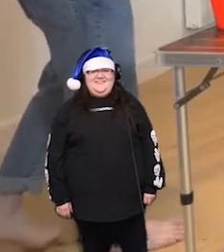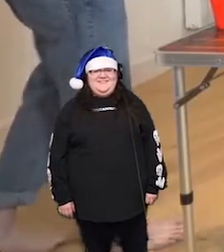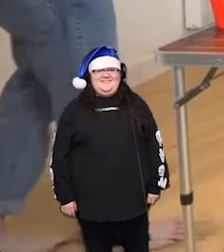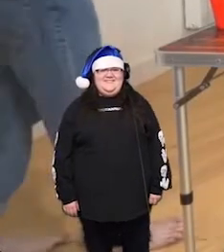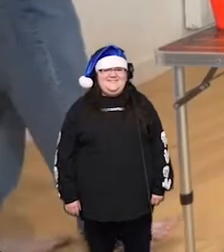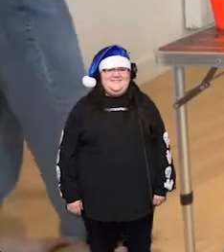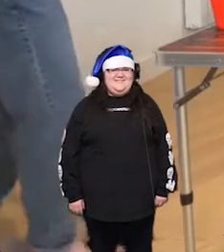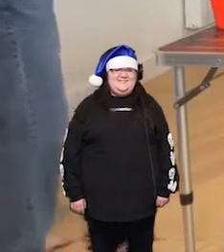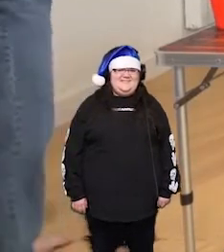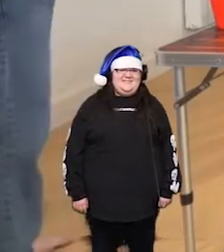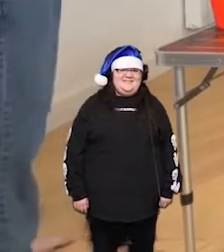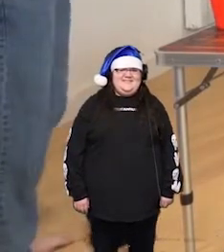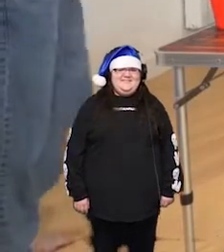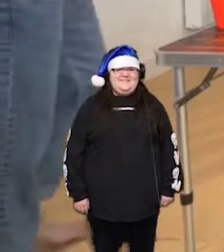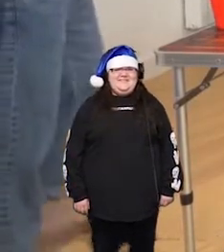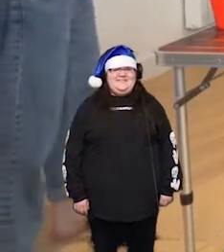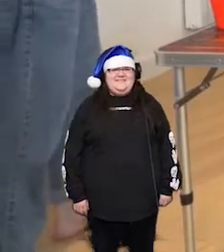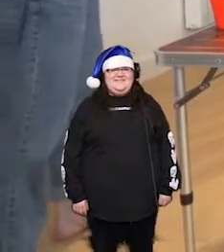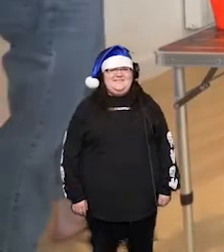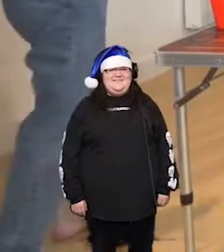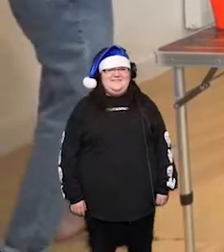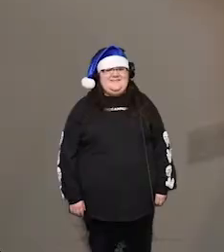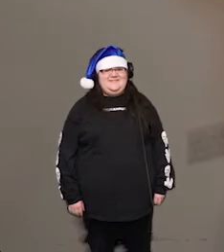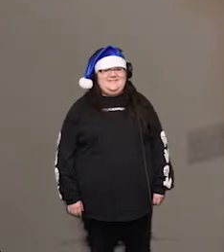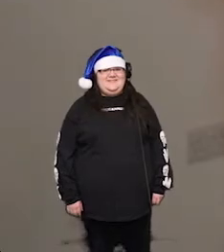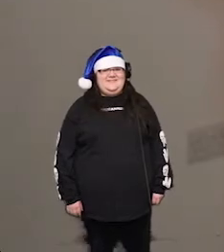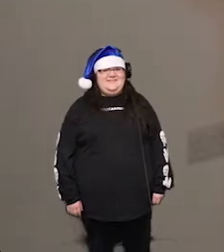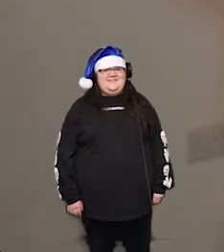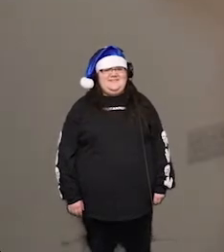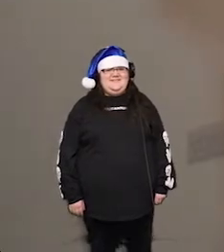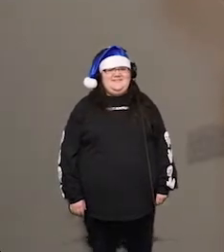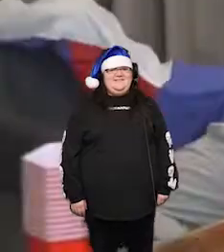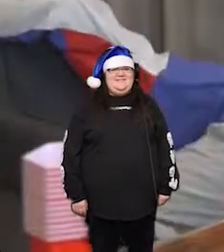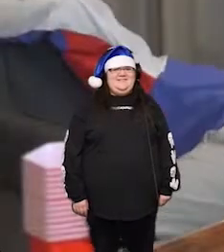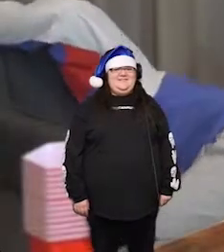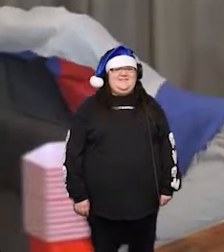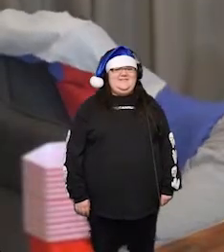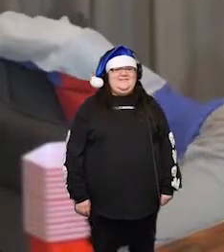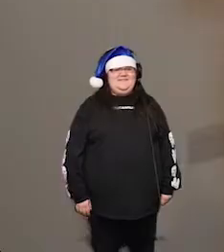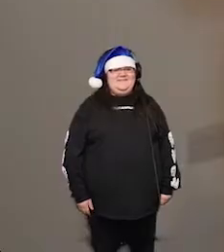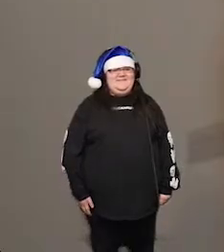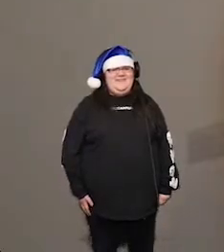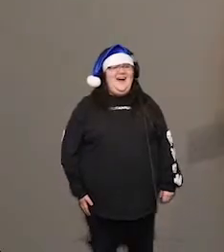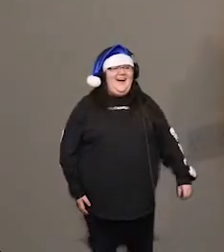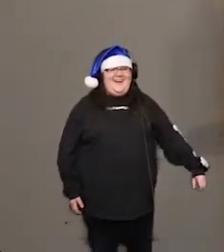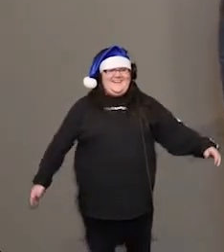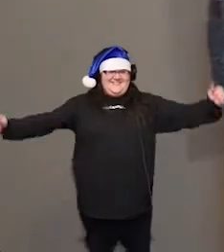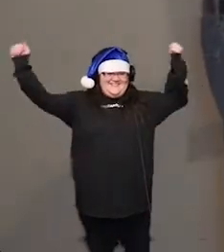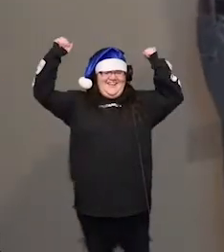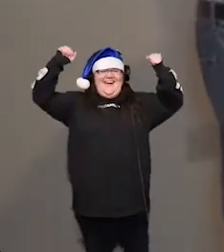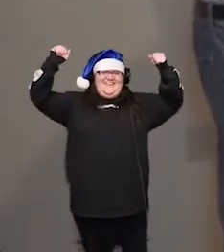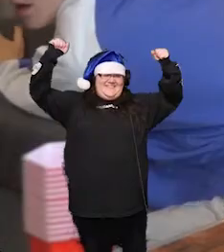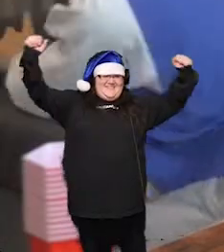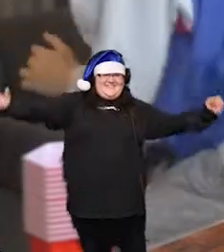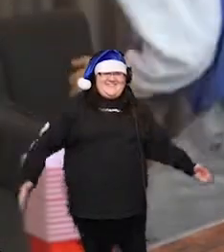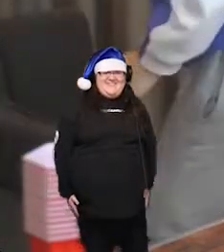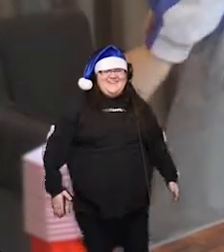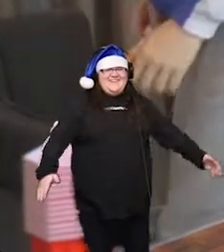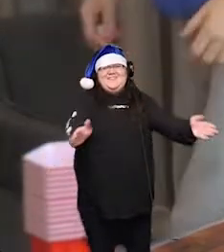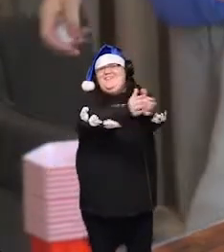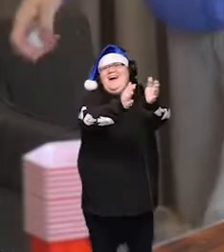But chuck means I'm in. But chuck means I'm in. Lauren, I beg you, just chuck one in. Just be nice. I'll be nice. Yes! Ah, go on! Yes! Yes!